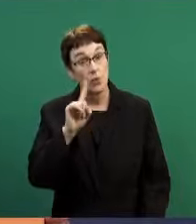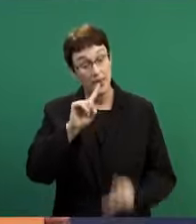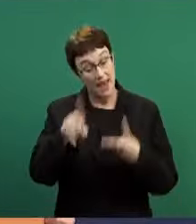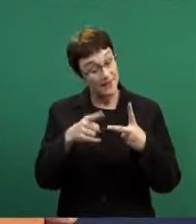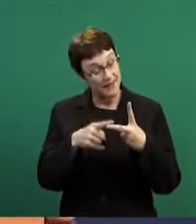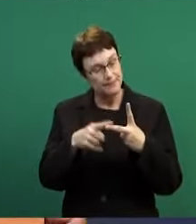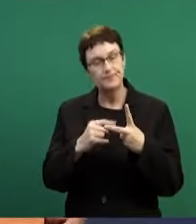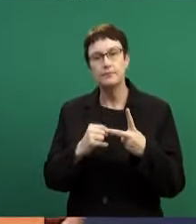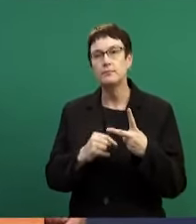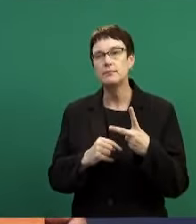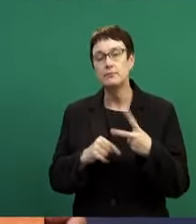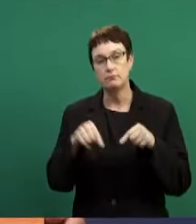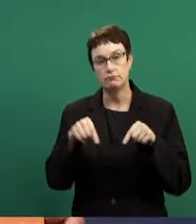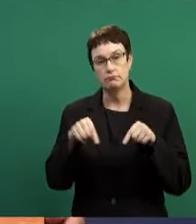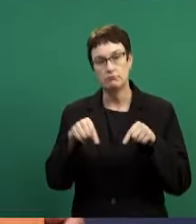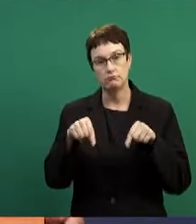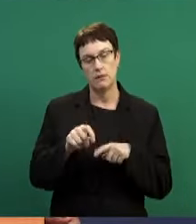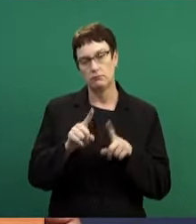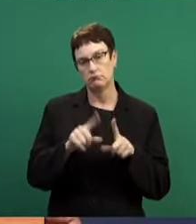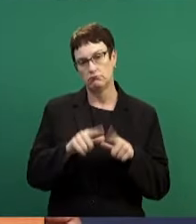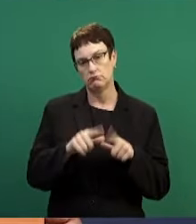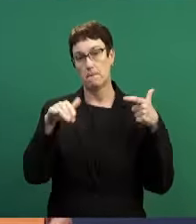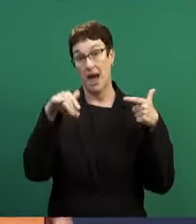The Reserve Bank